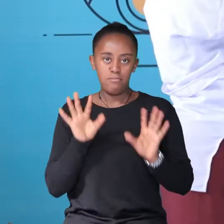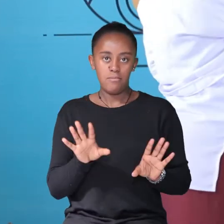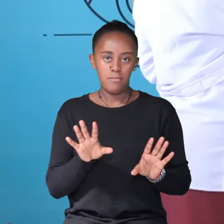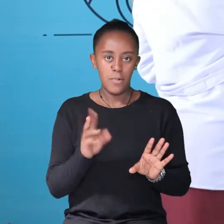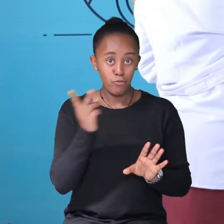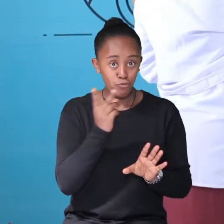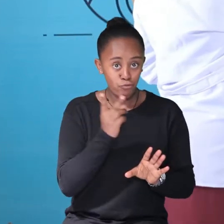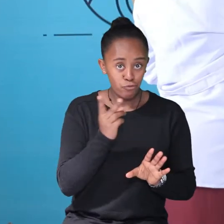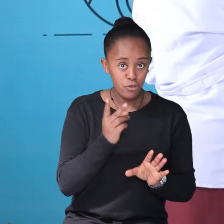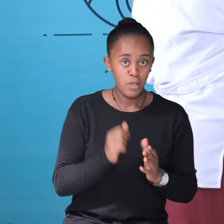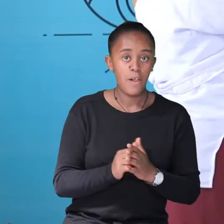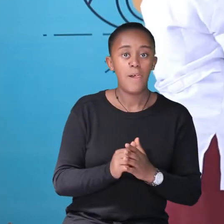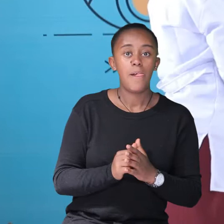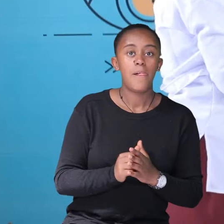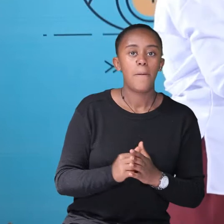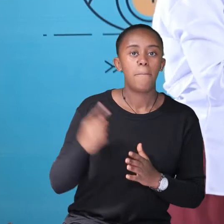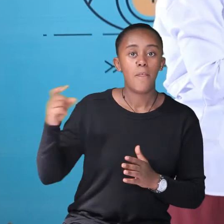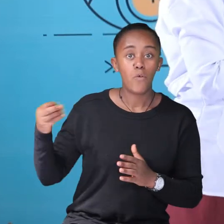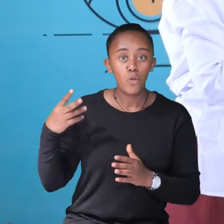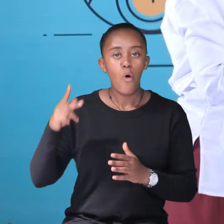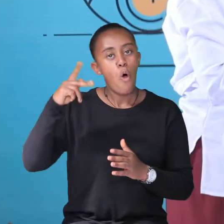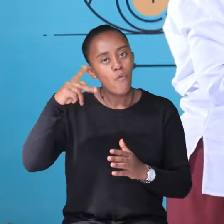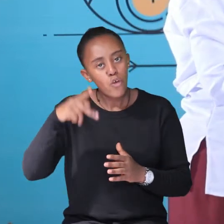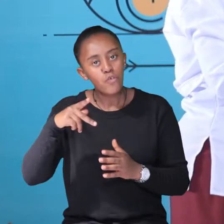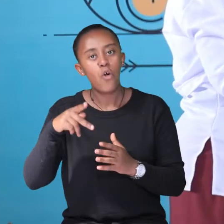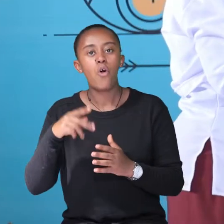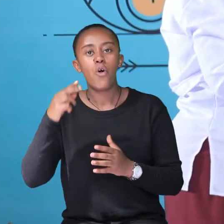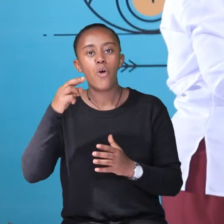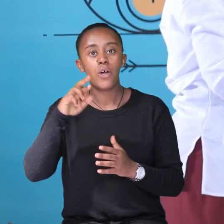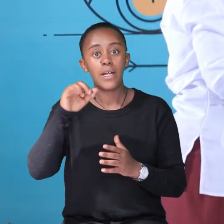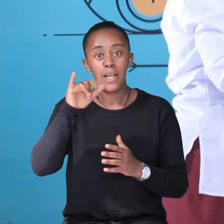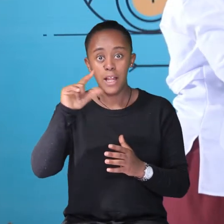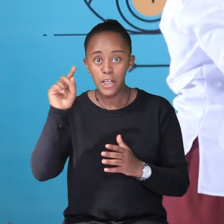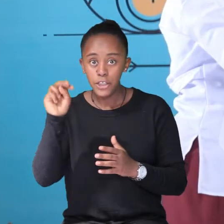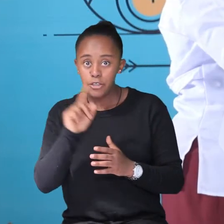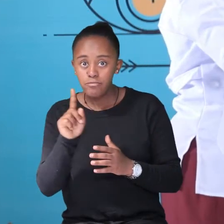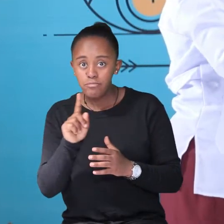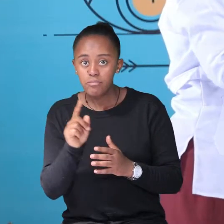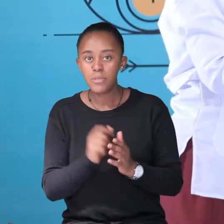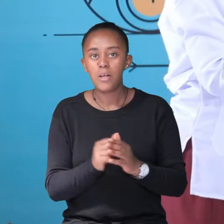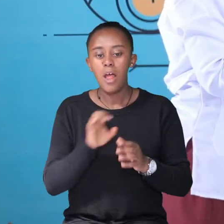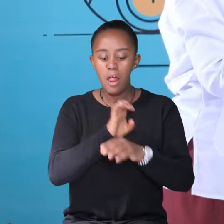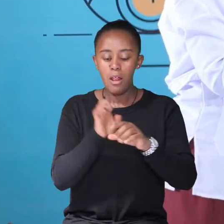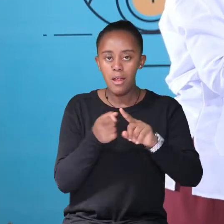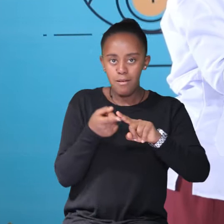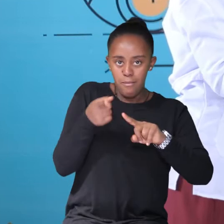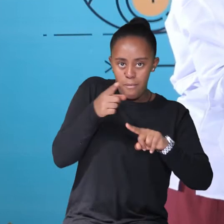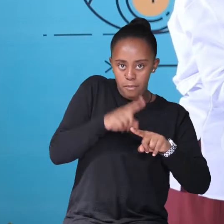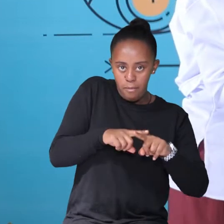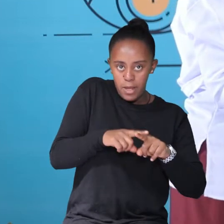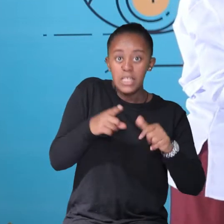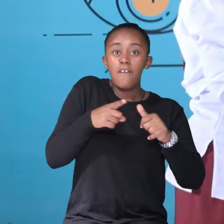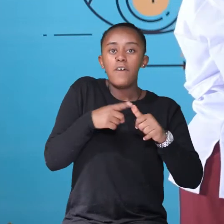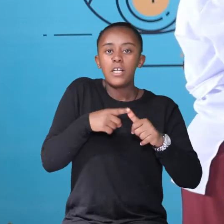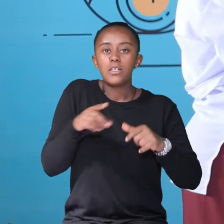photophosphorylation. Cyclic photophosphorylation, as its name indicates, the electrons will return back to the first